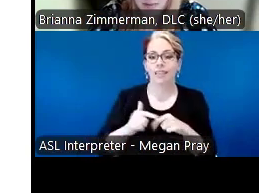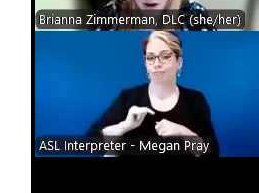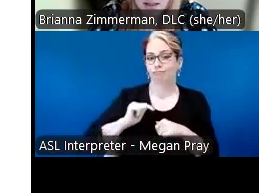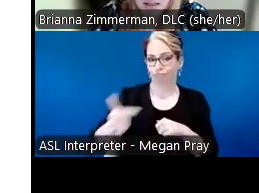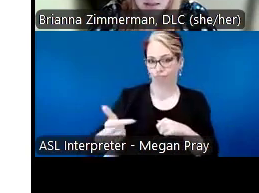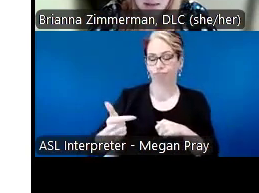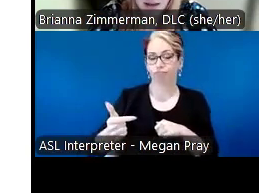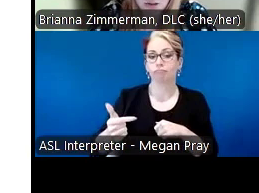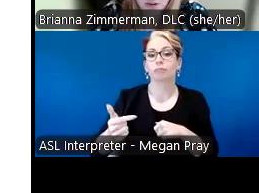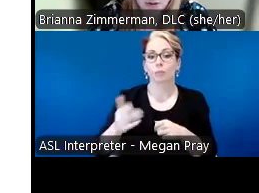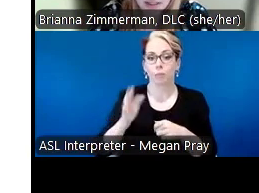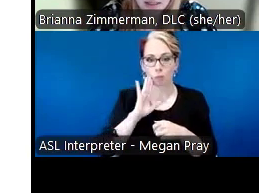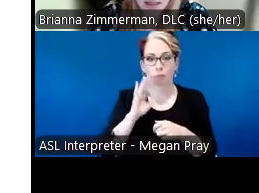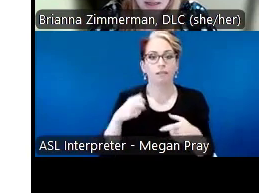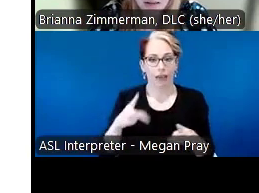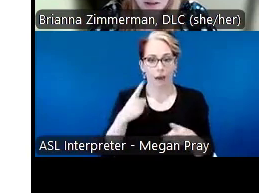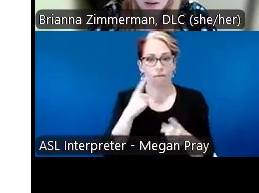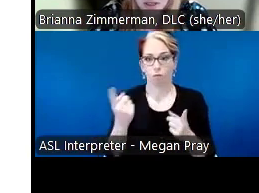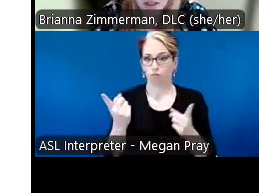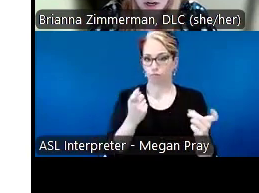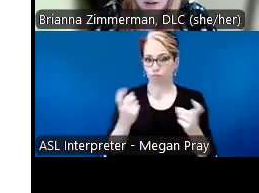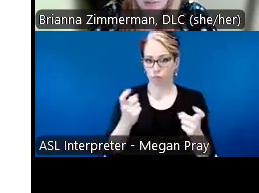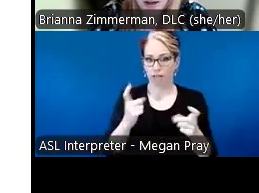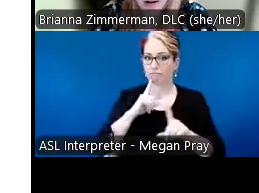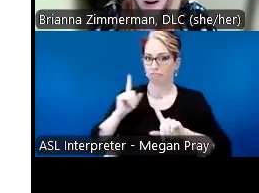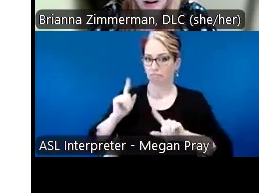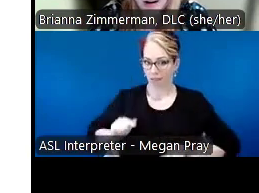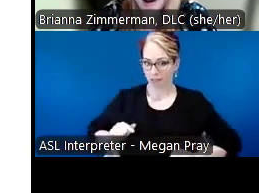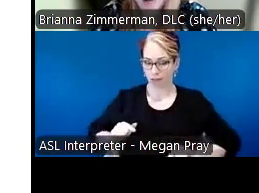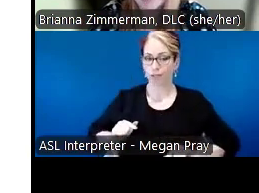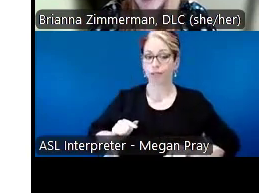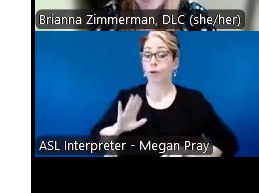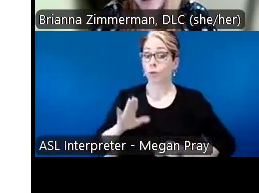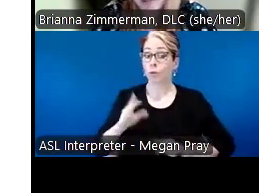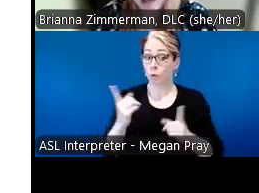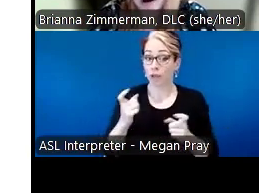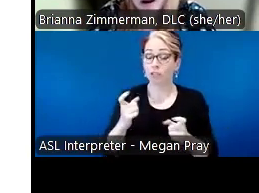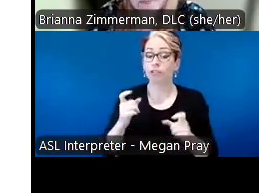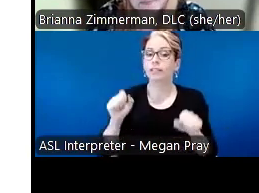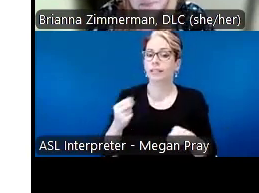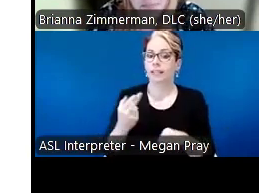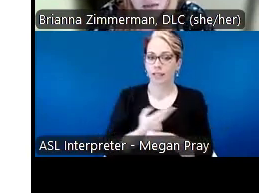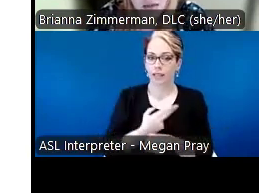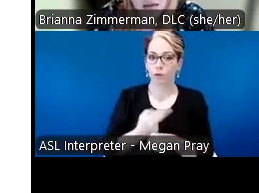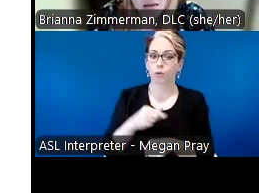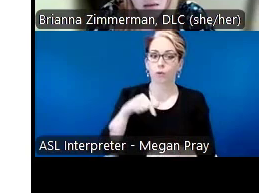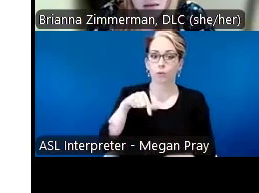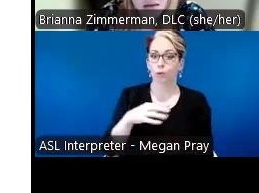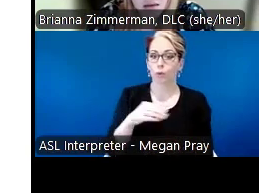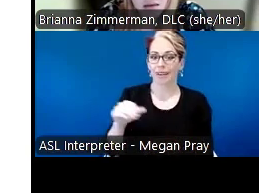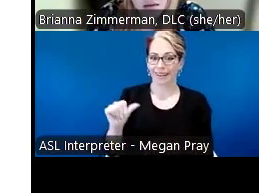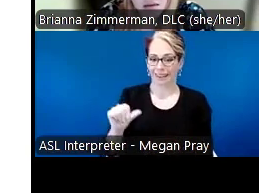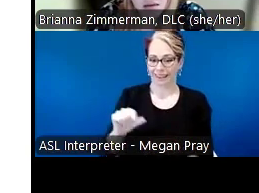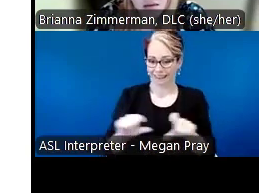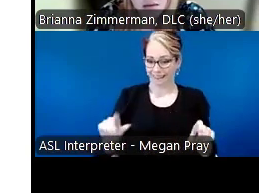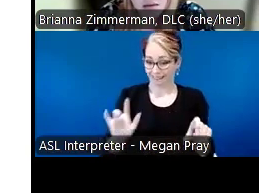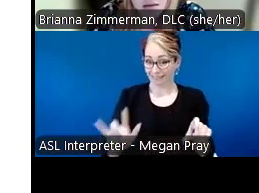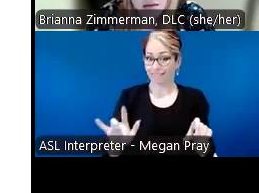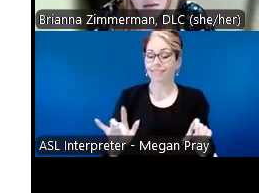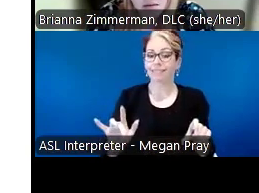Q&A box as we're presenting so that we can share them later on, answer them later on.